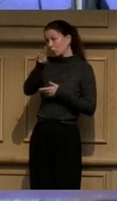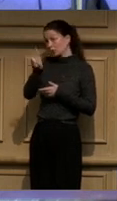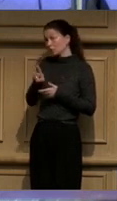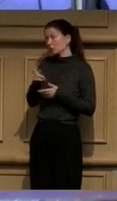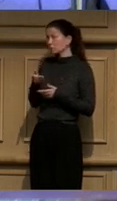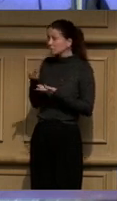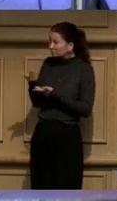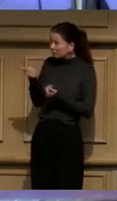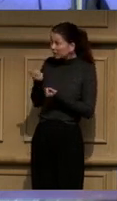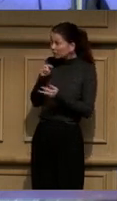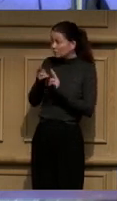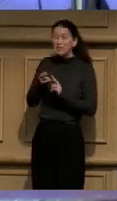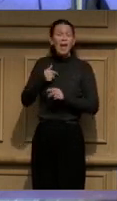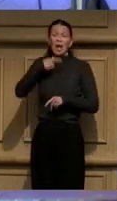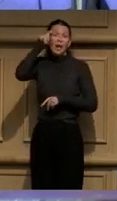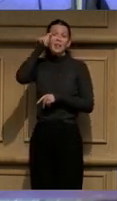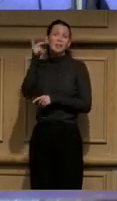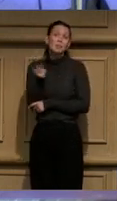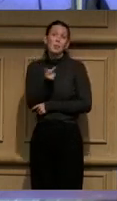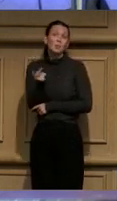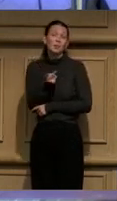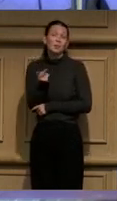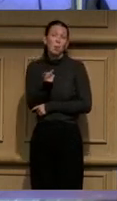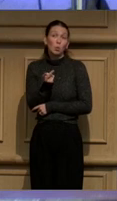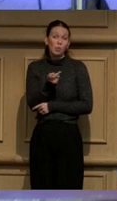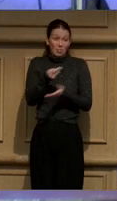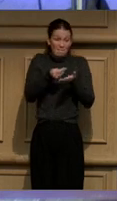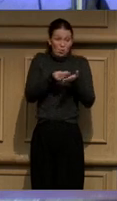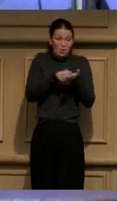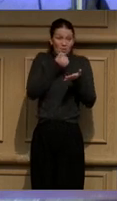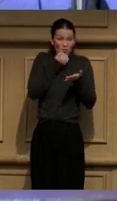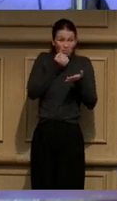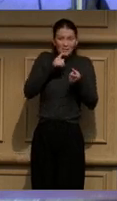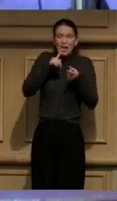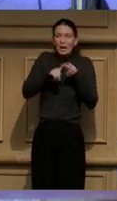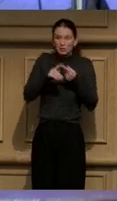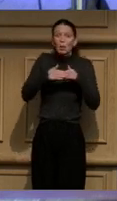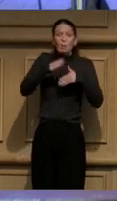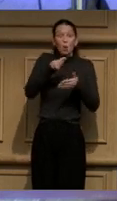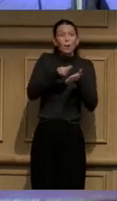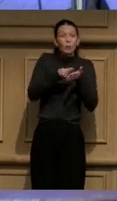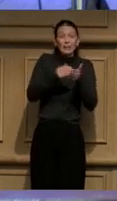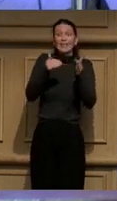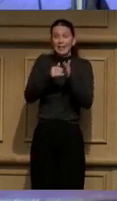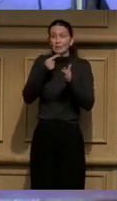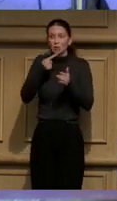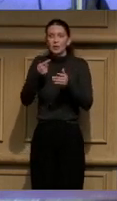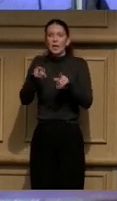I imagine it's probably both. Like, I think we could do with both. More money and more space and more